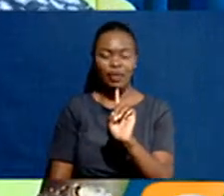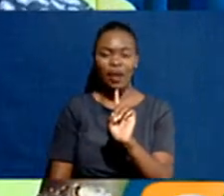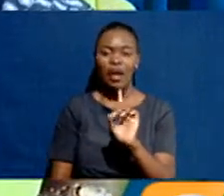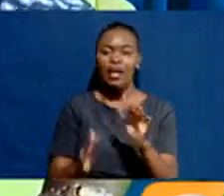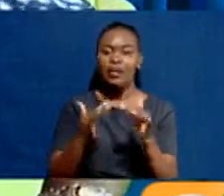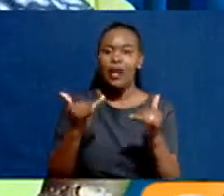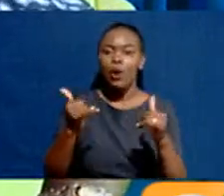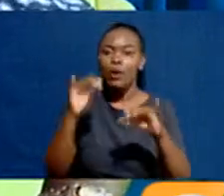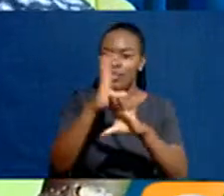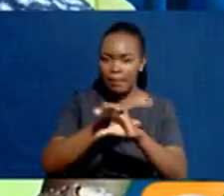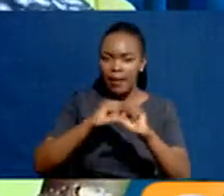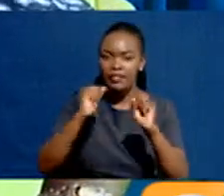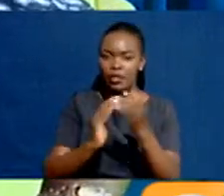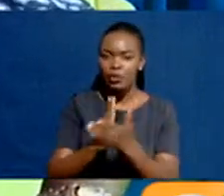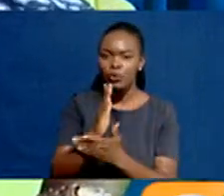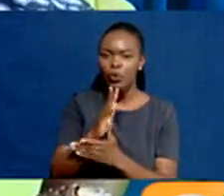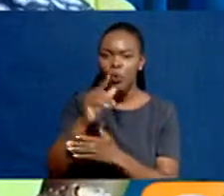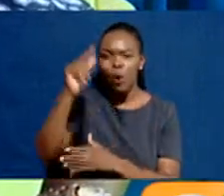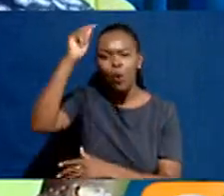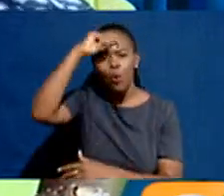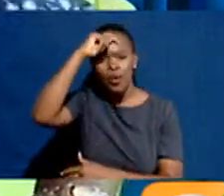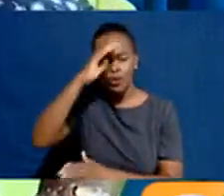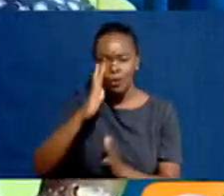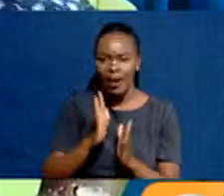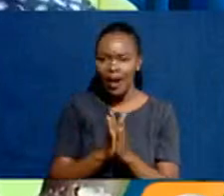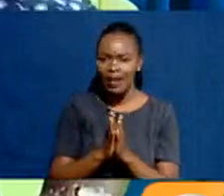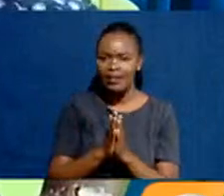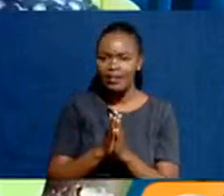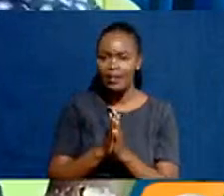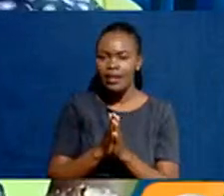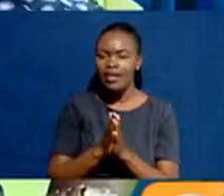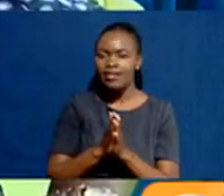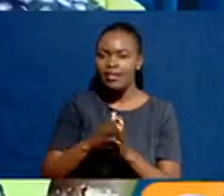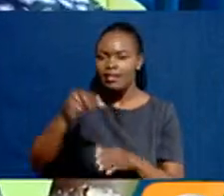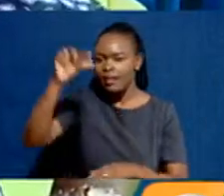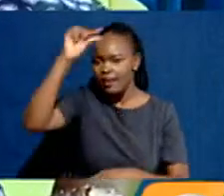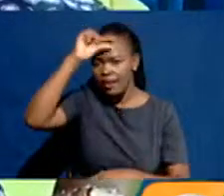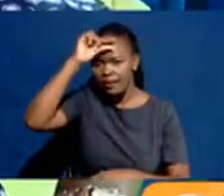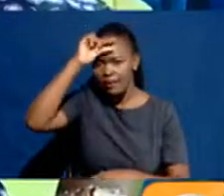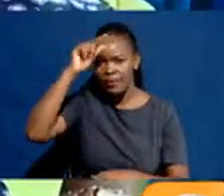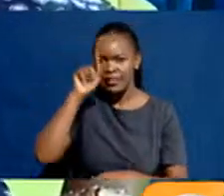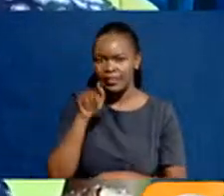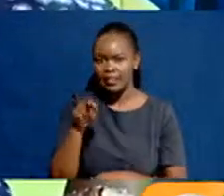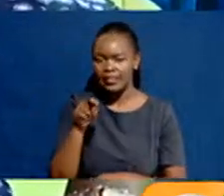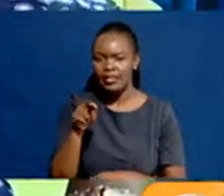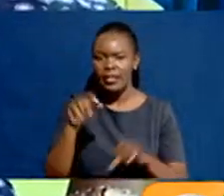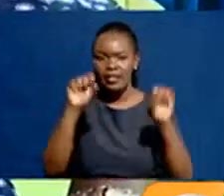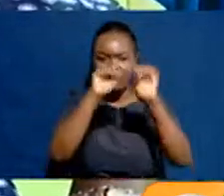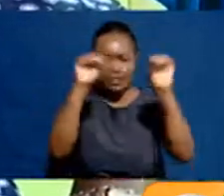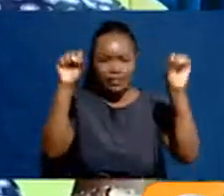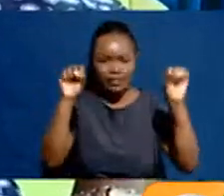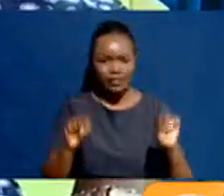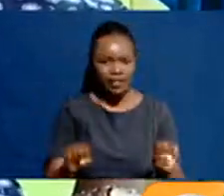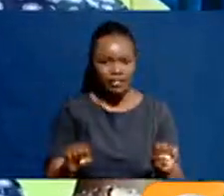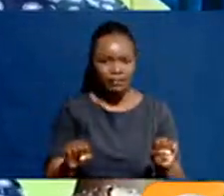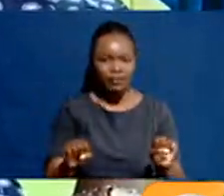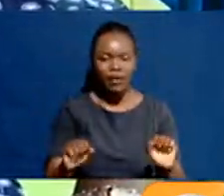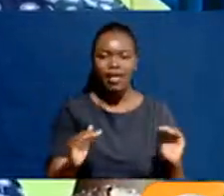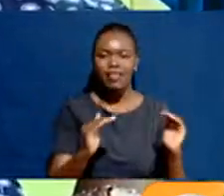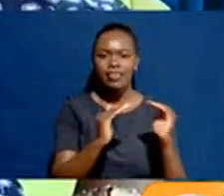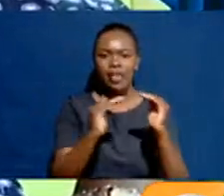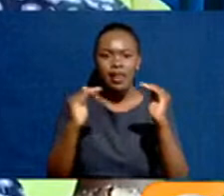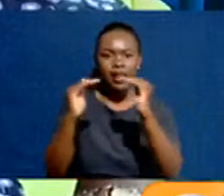in his wisdom and governance structure, from time to time will determine the levels of support